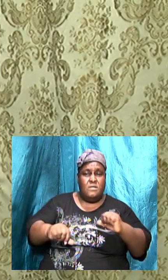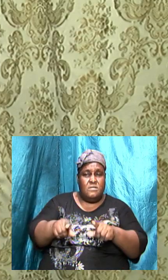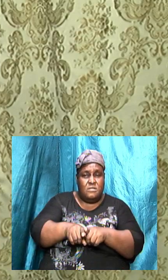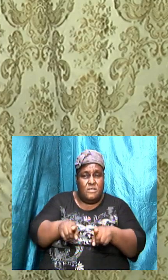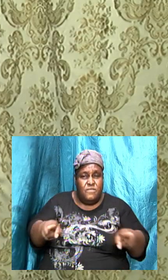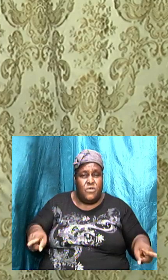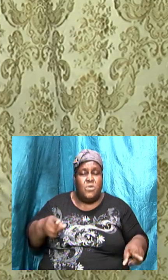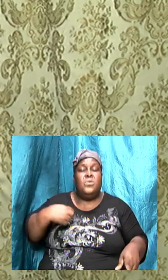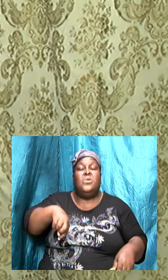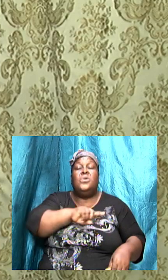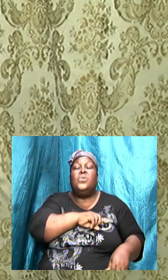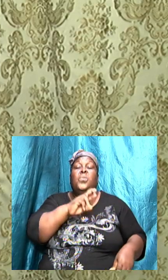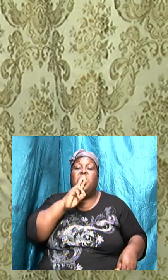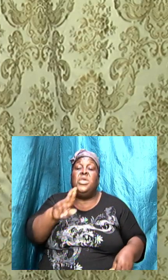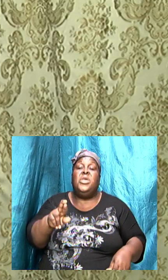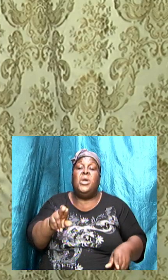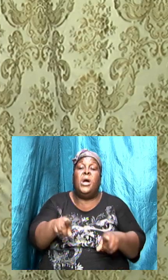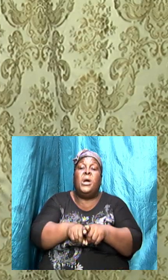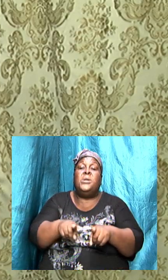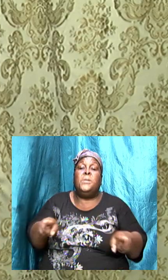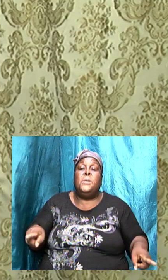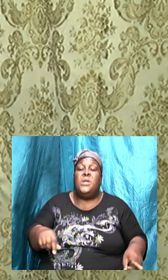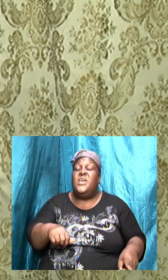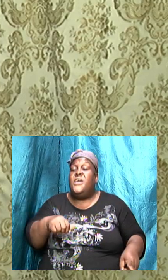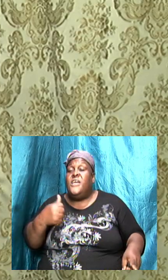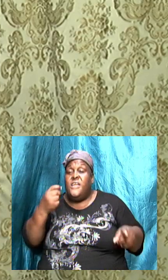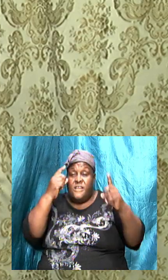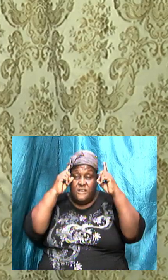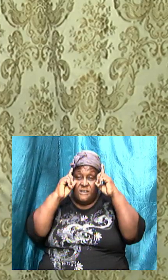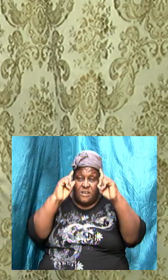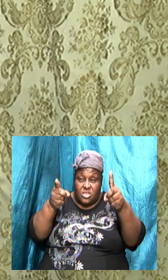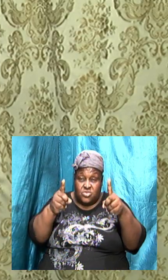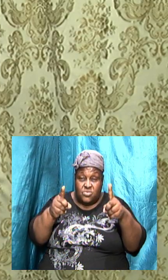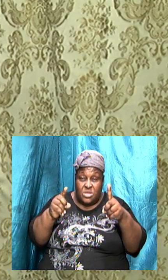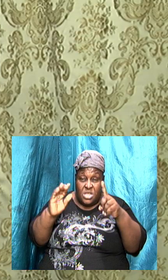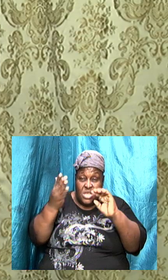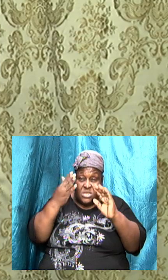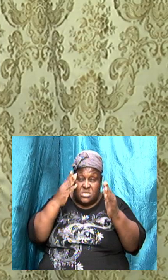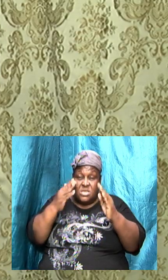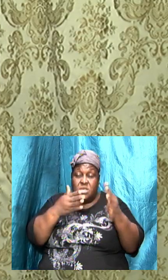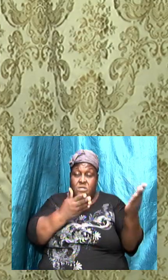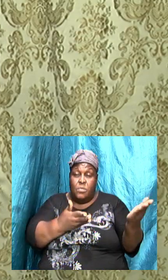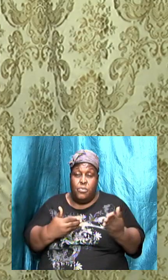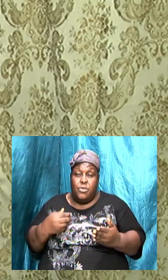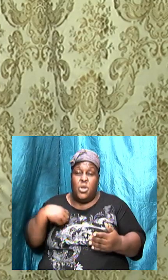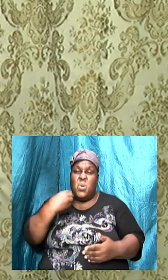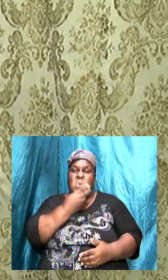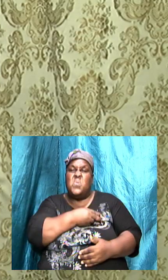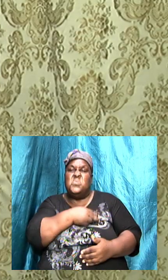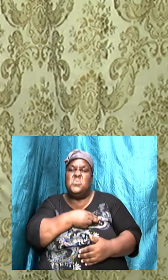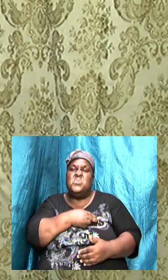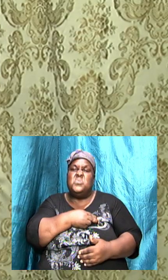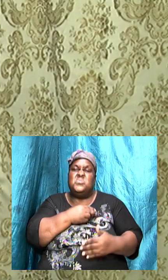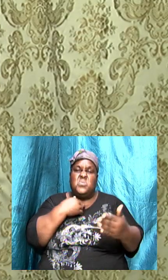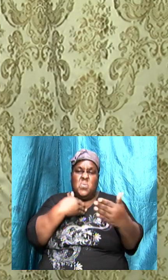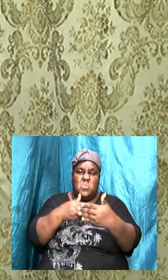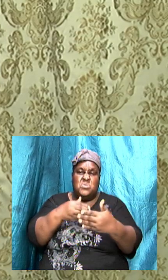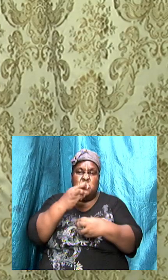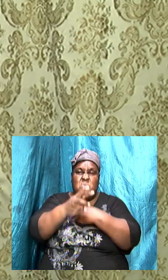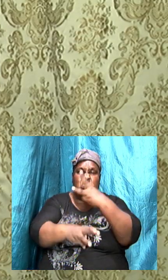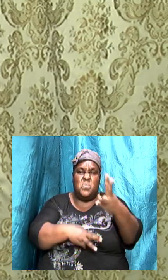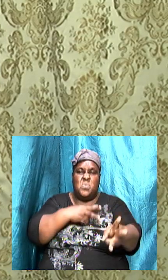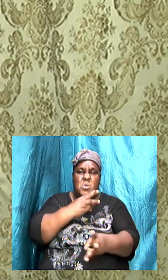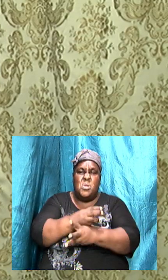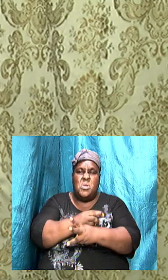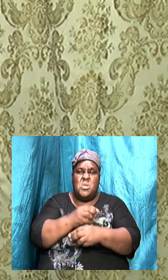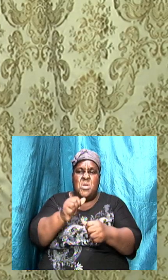different. And any doctrine that seeks to bring us closer to the world, and nothing is wrong with this, and everything is right